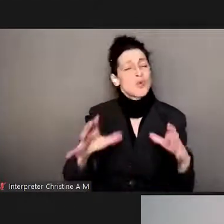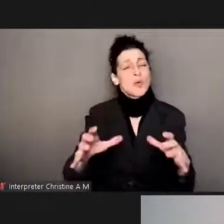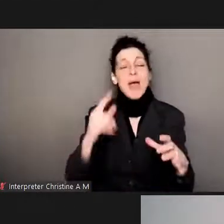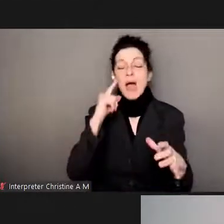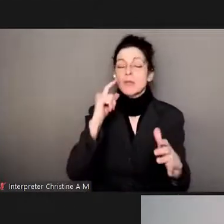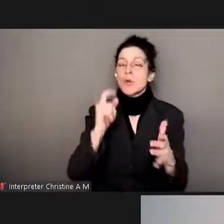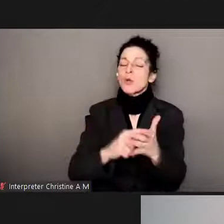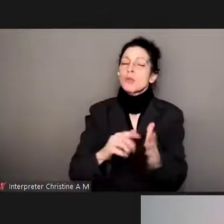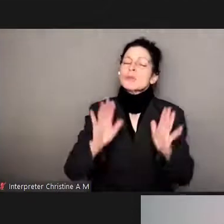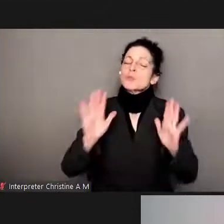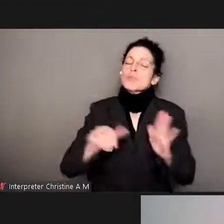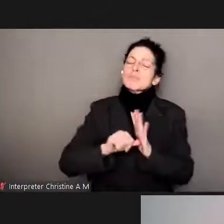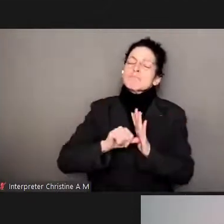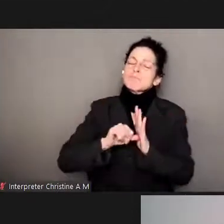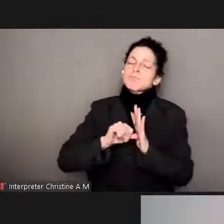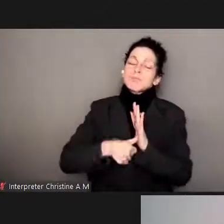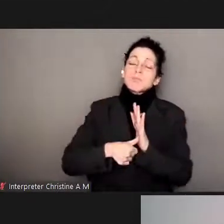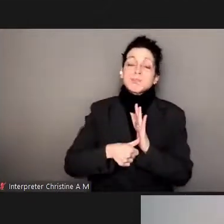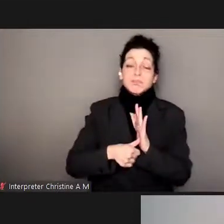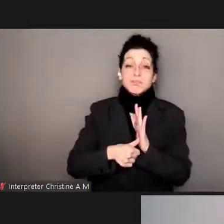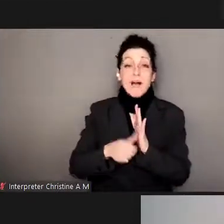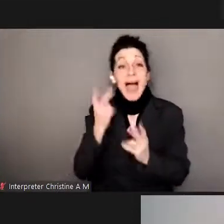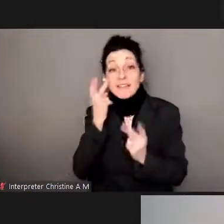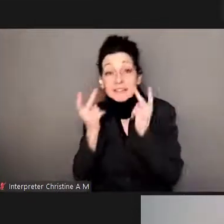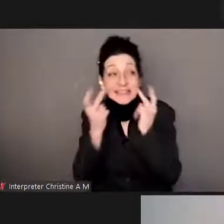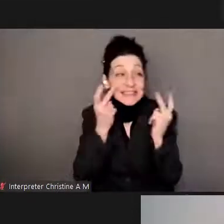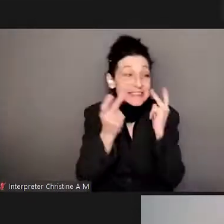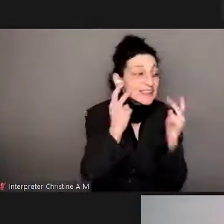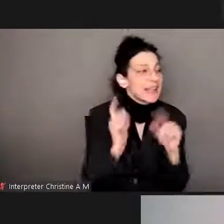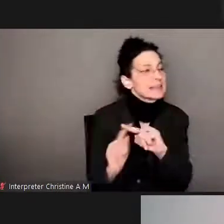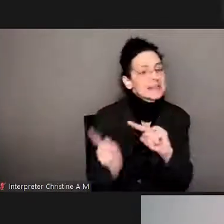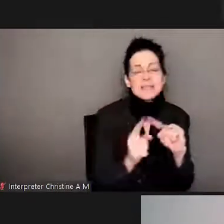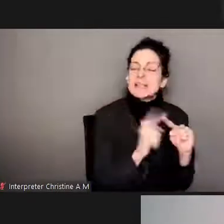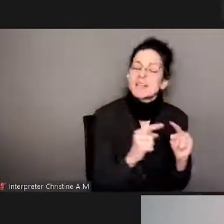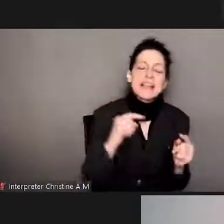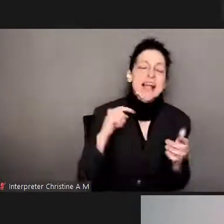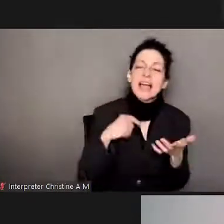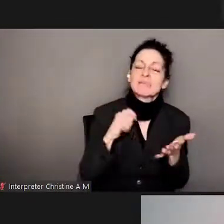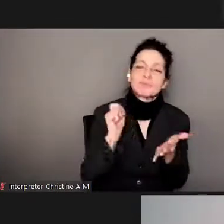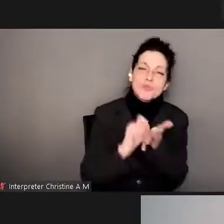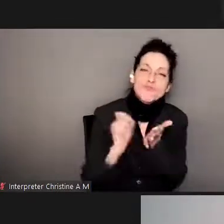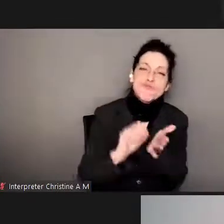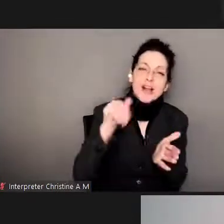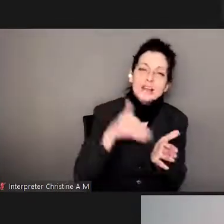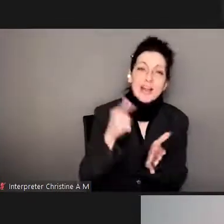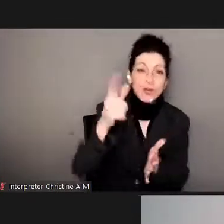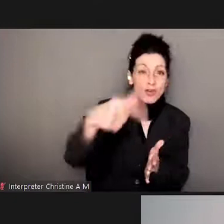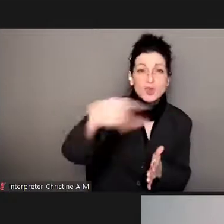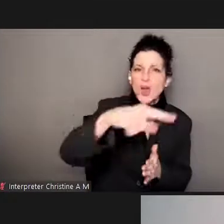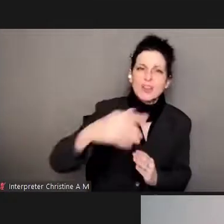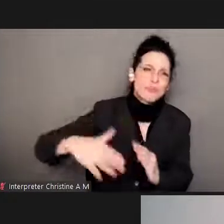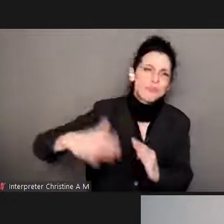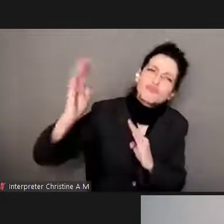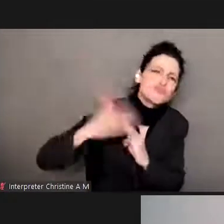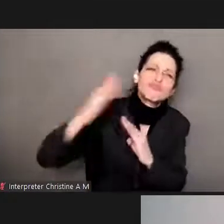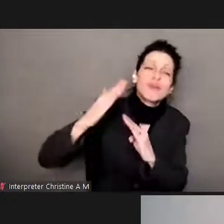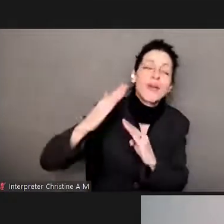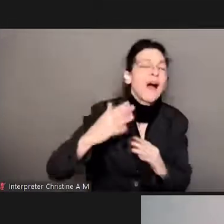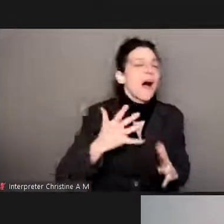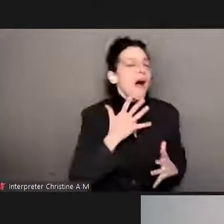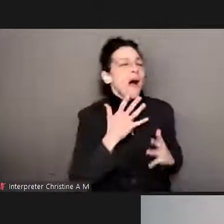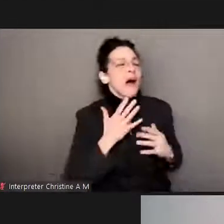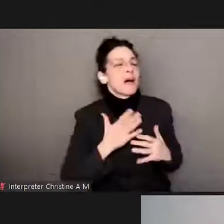Writing Centers. You guys really are the bomb. That really means a lot to us. Thank you so much for saying that. Of course. Thank